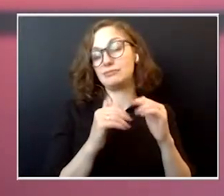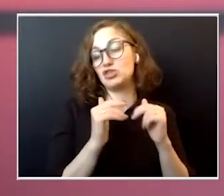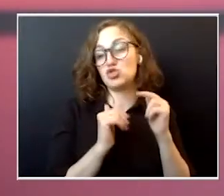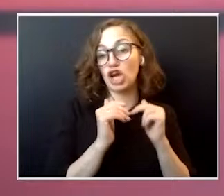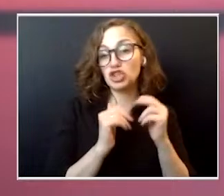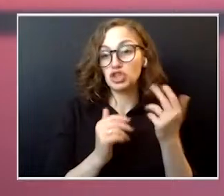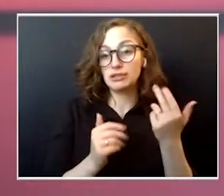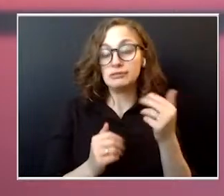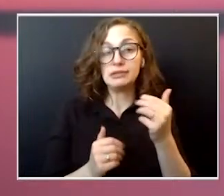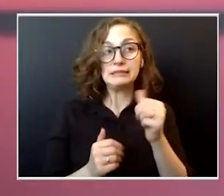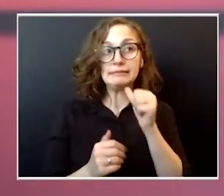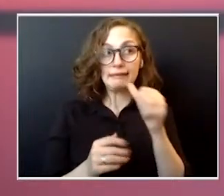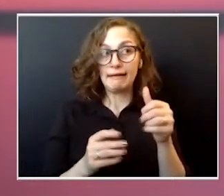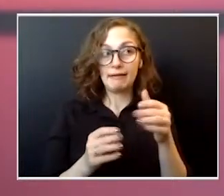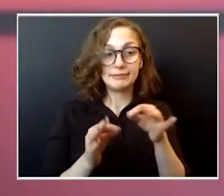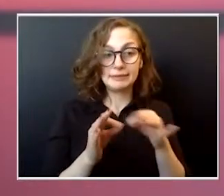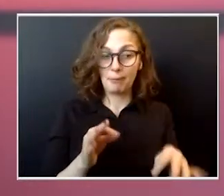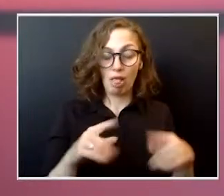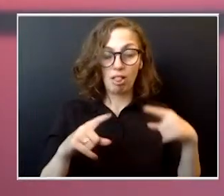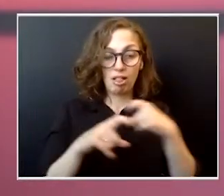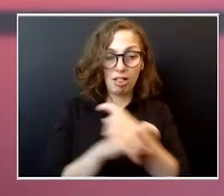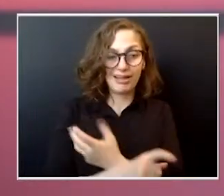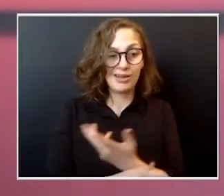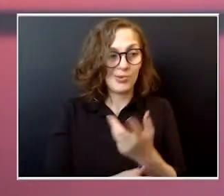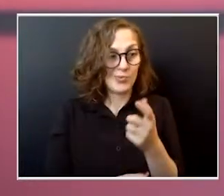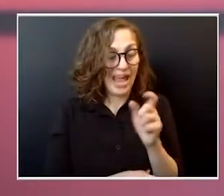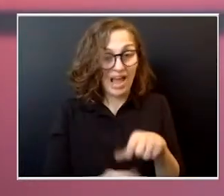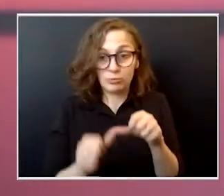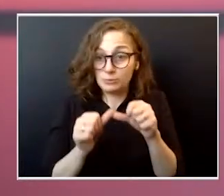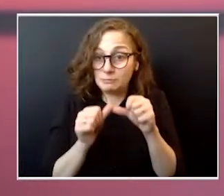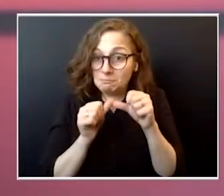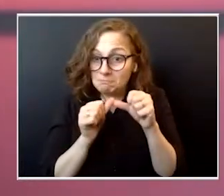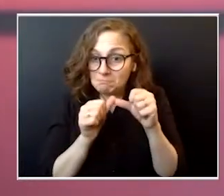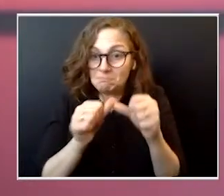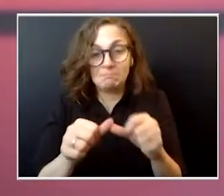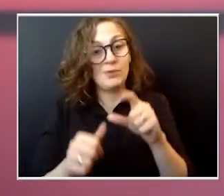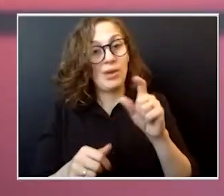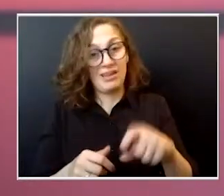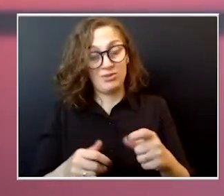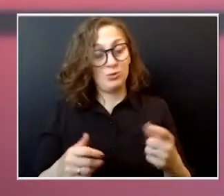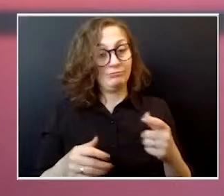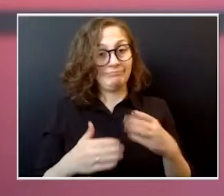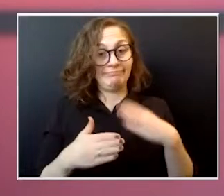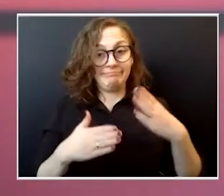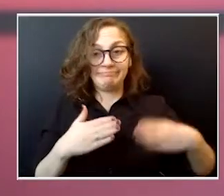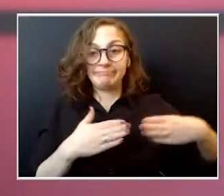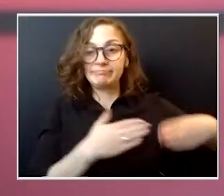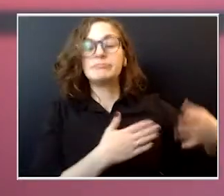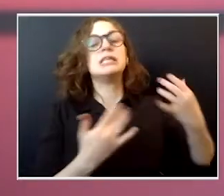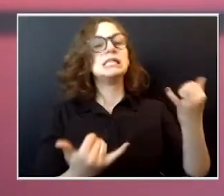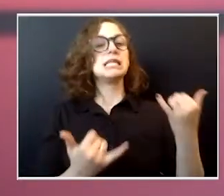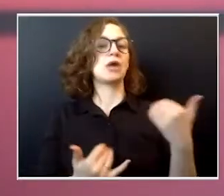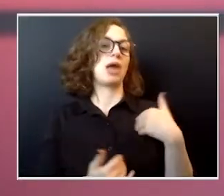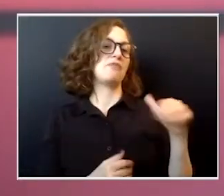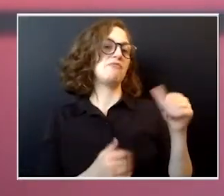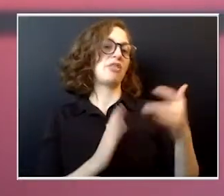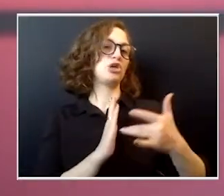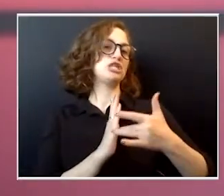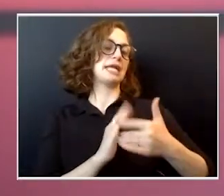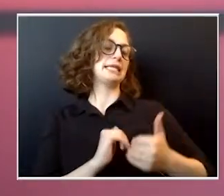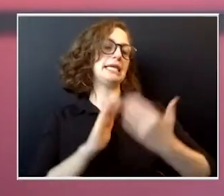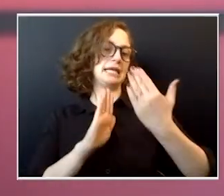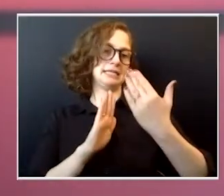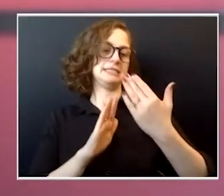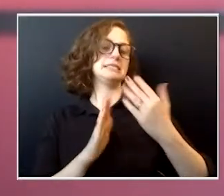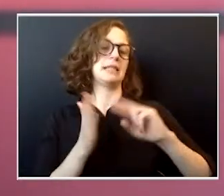have to get the work done. And there's other techniques that we use today that are allowing us to have extended